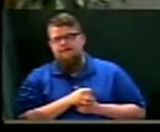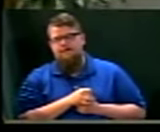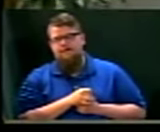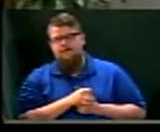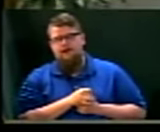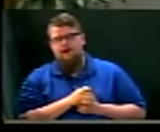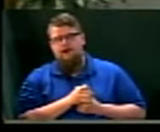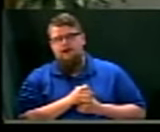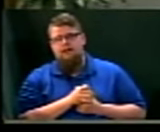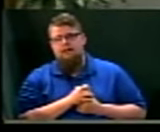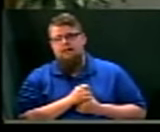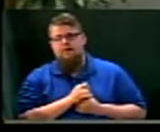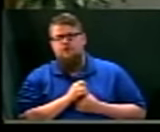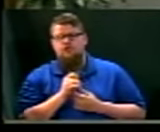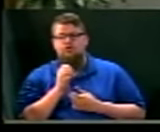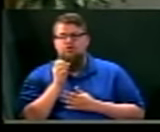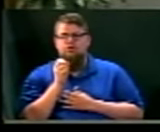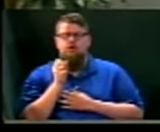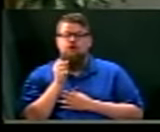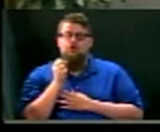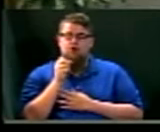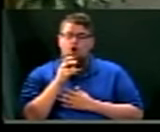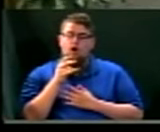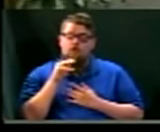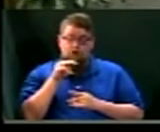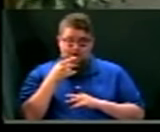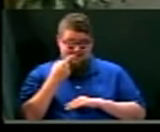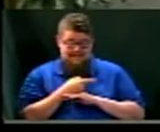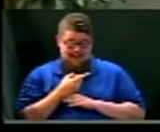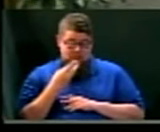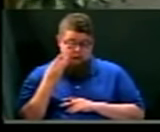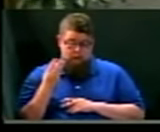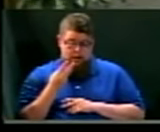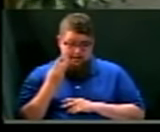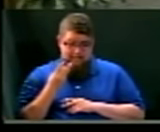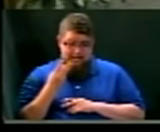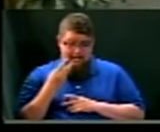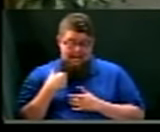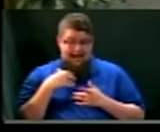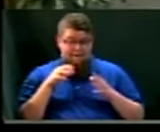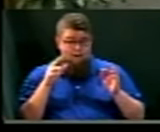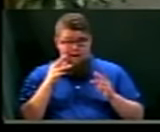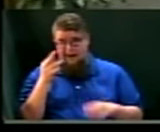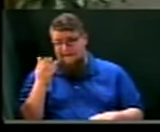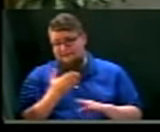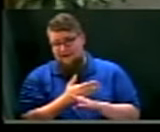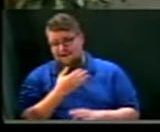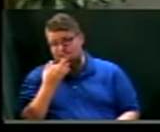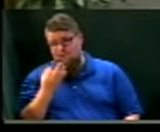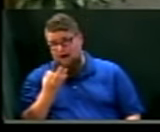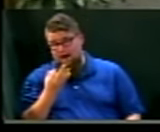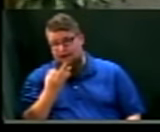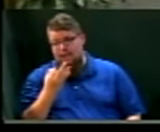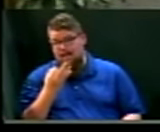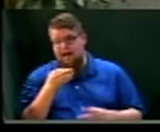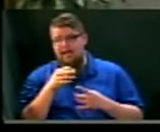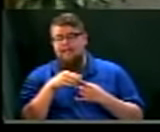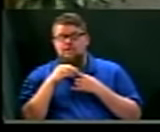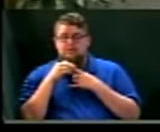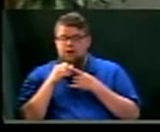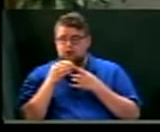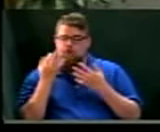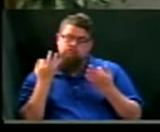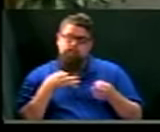So if you're looking at today is Wednesday, having it ready by Friday, then a special called